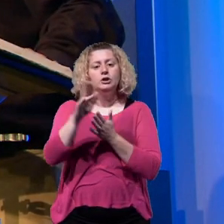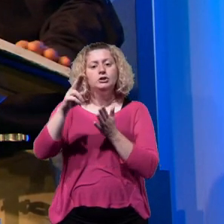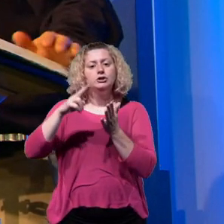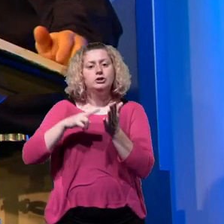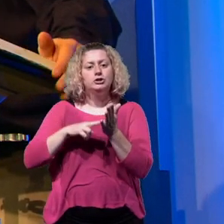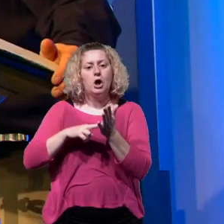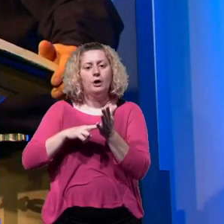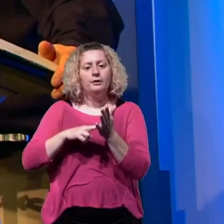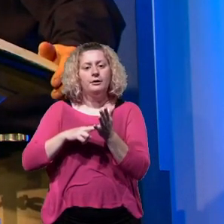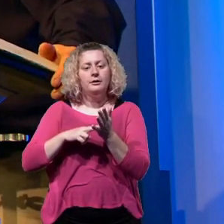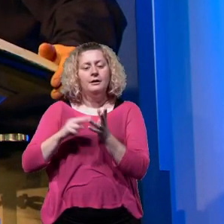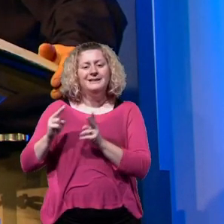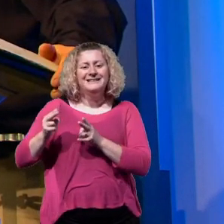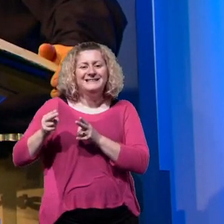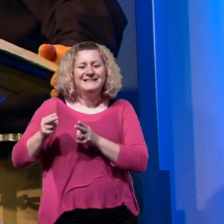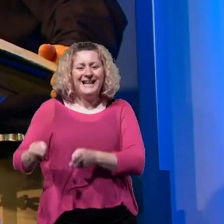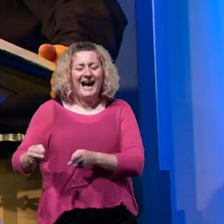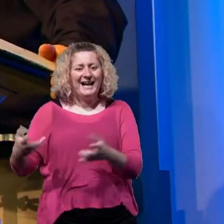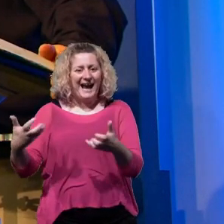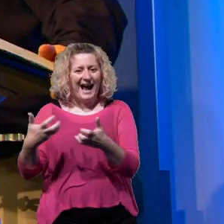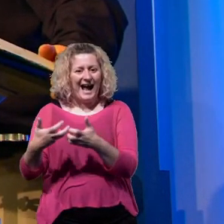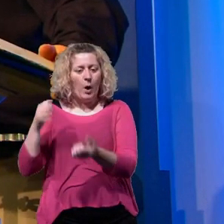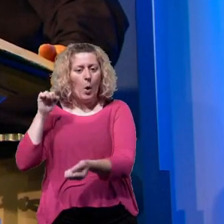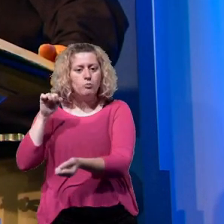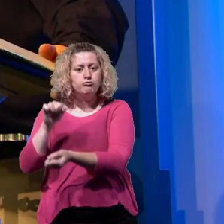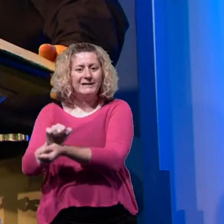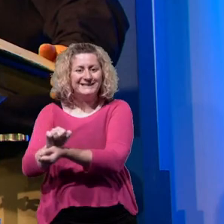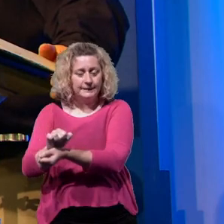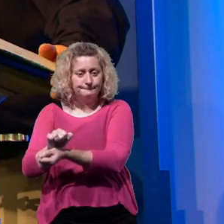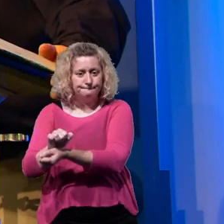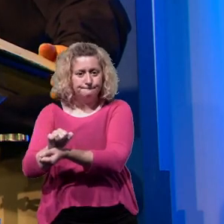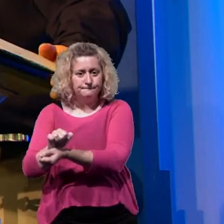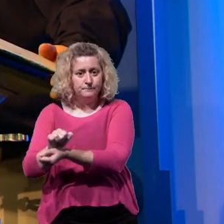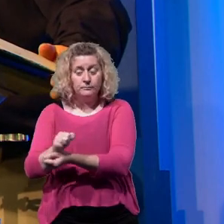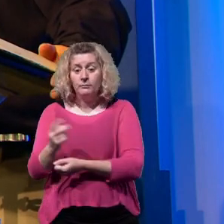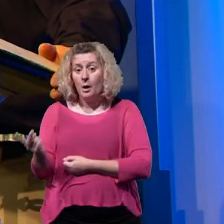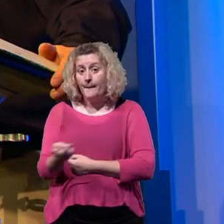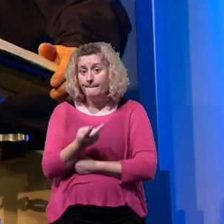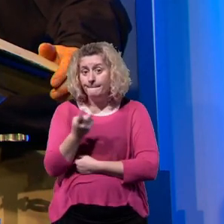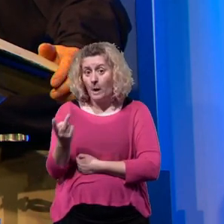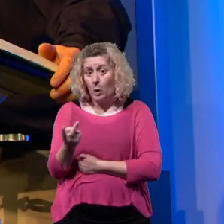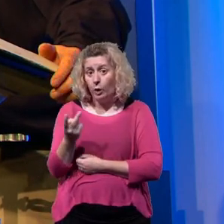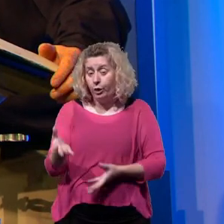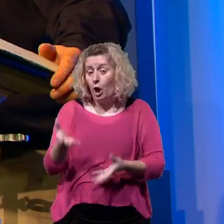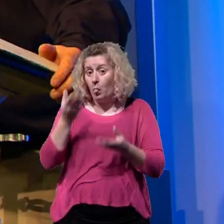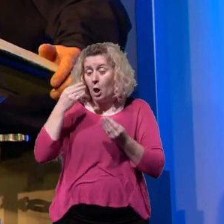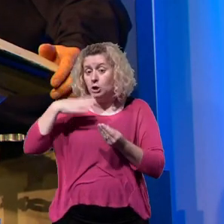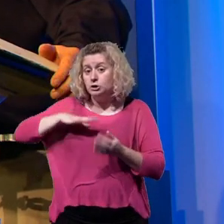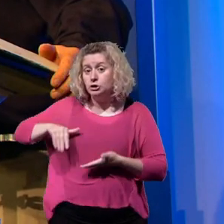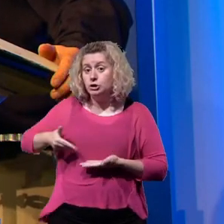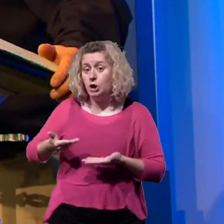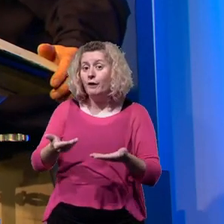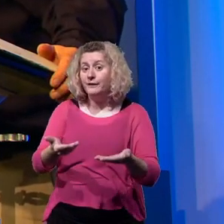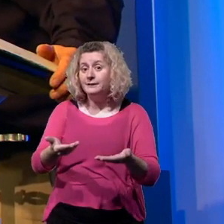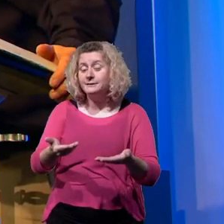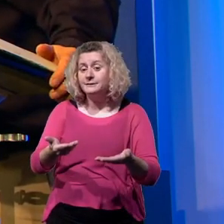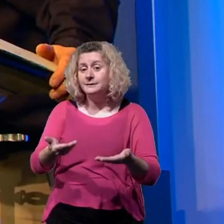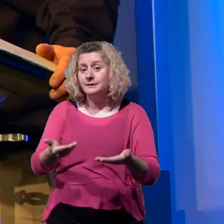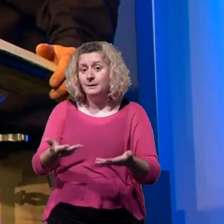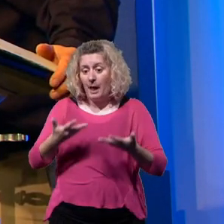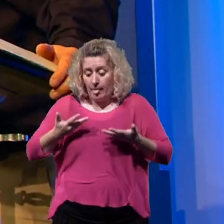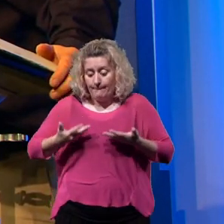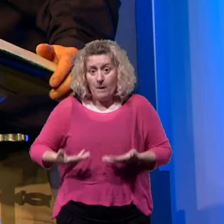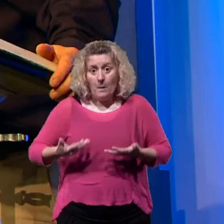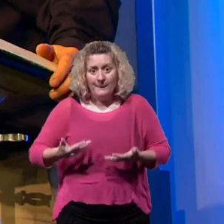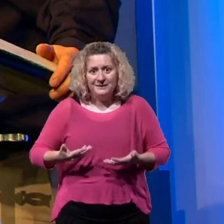Patmos. They did learn service, but at this point, they are blinded by their idols. "We want a throne either side